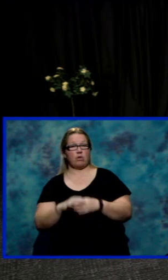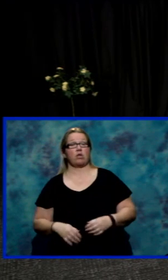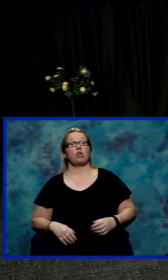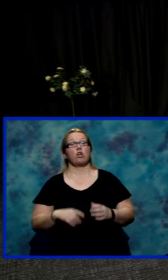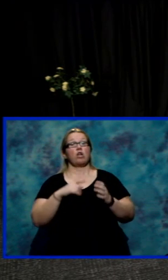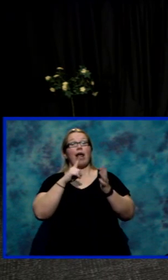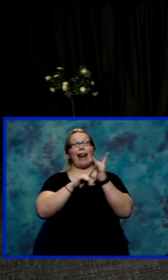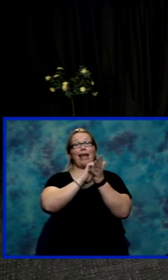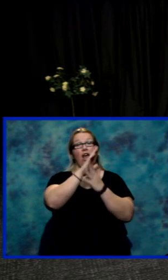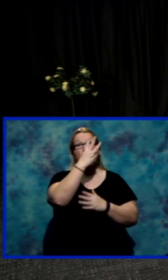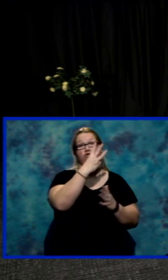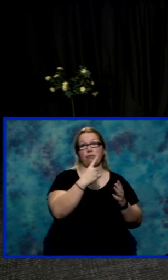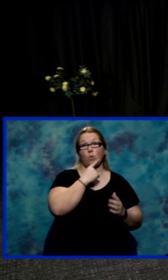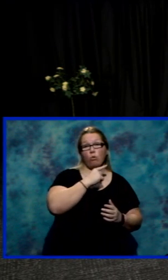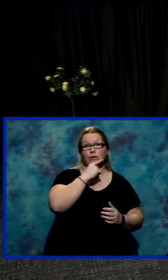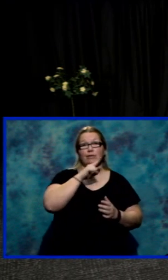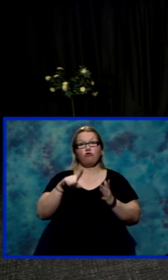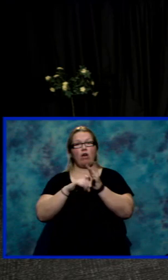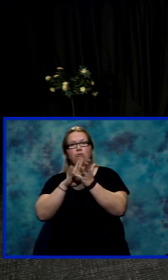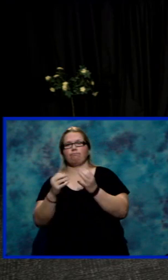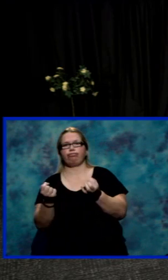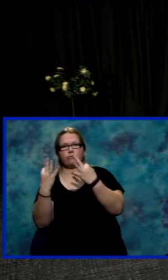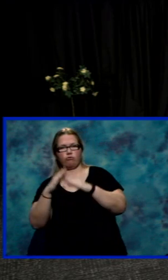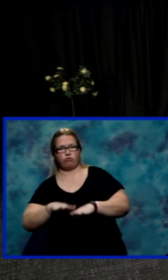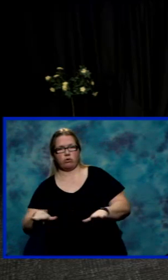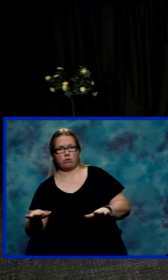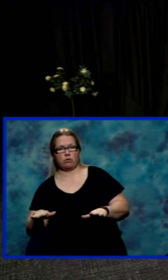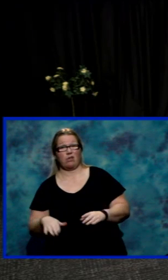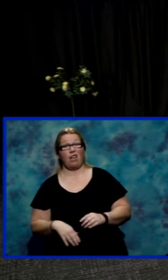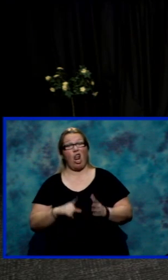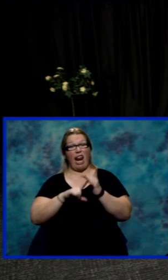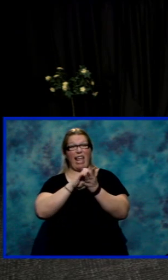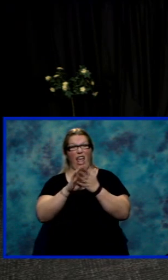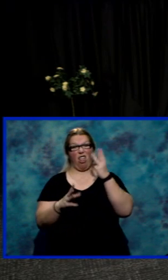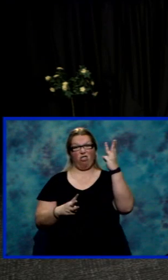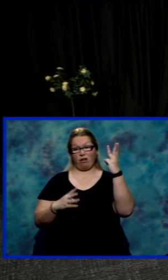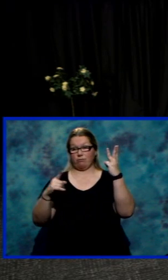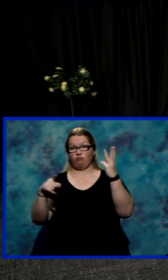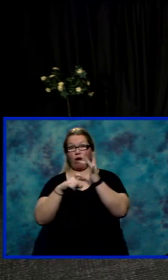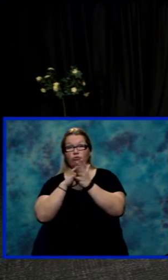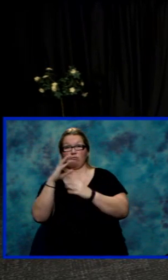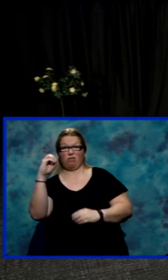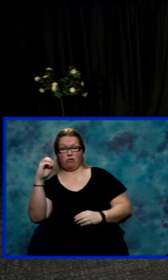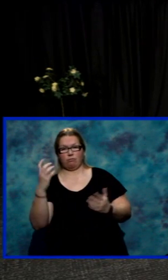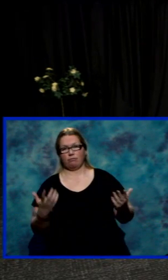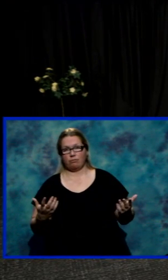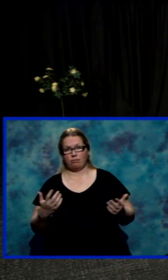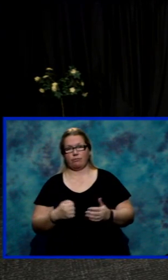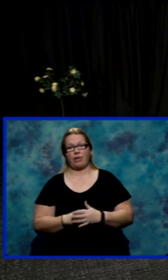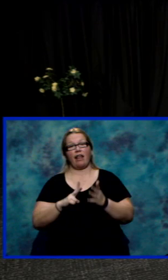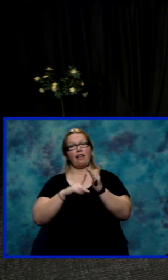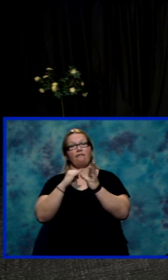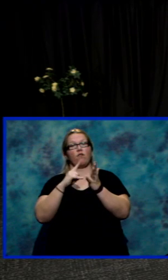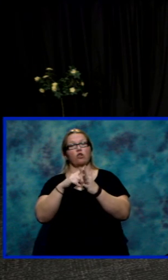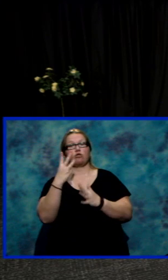no sons. Leah is ahead 3-0 in the game. And then verse 35.